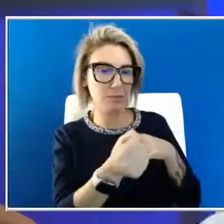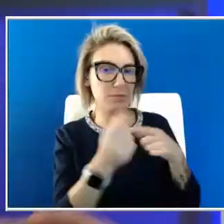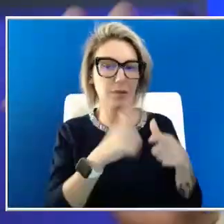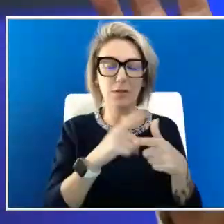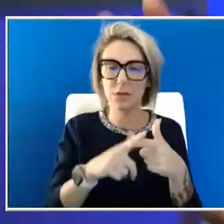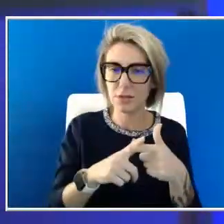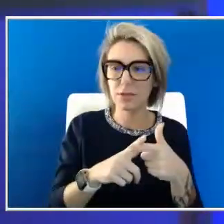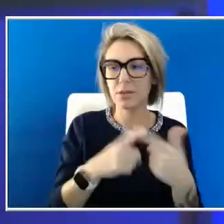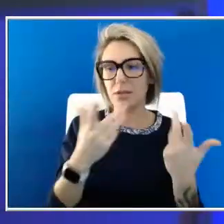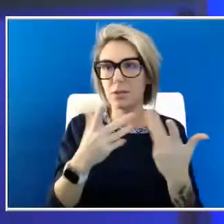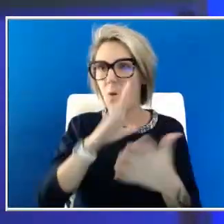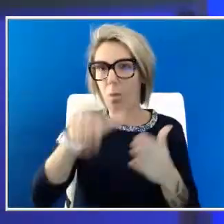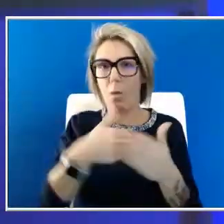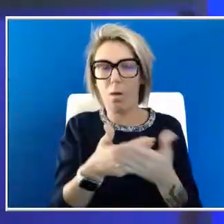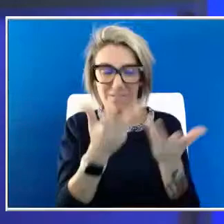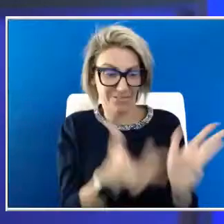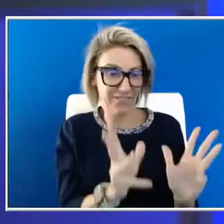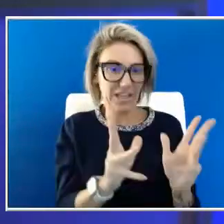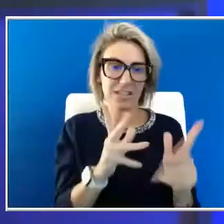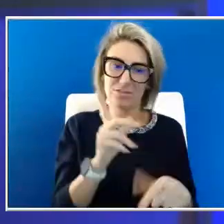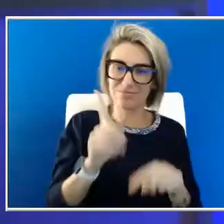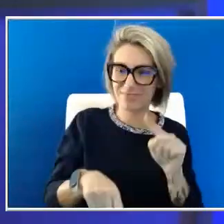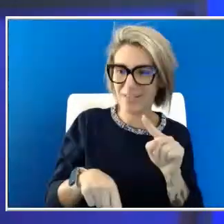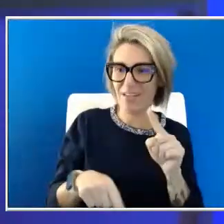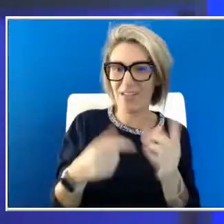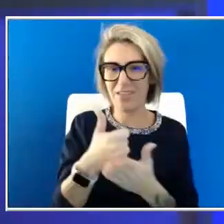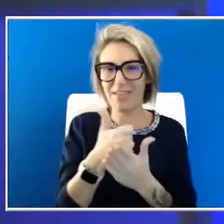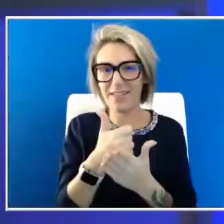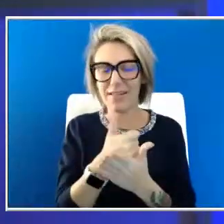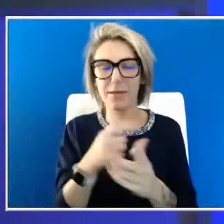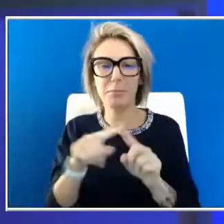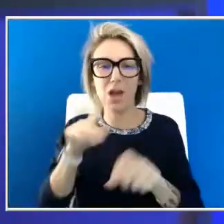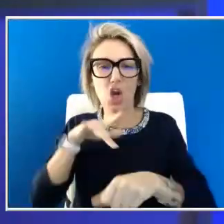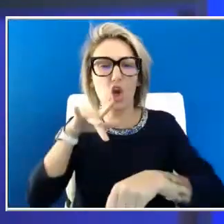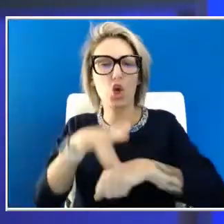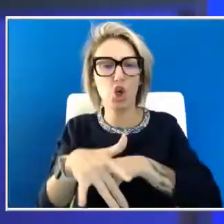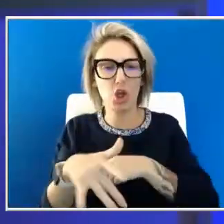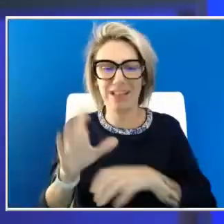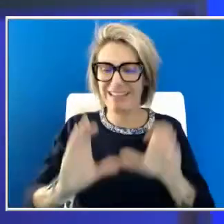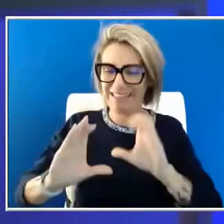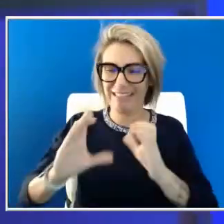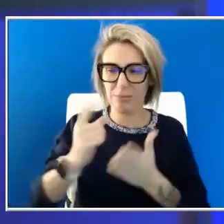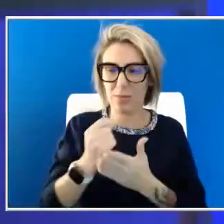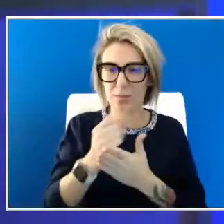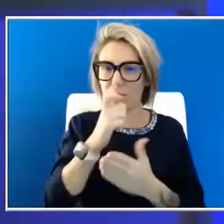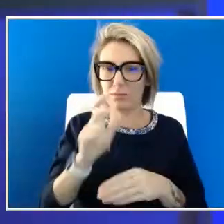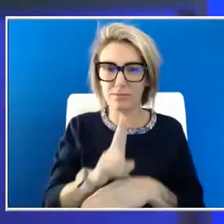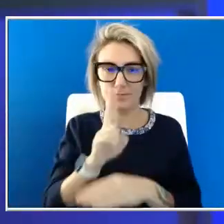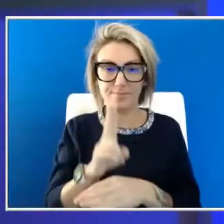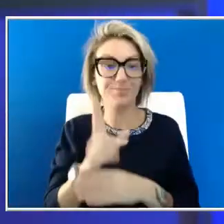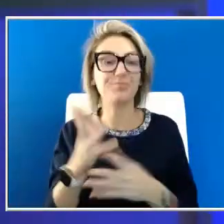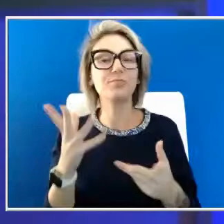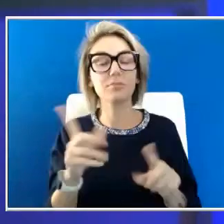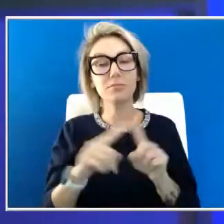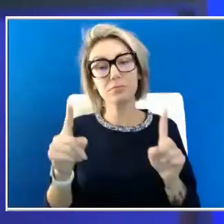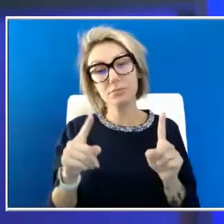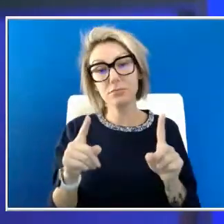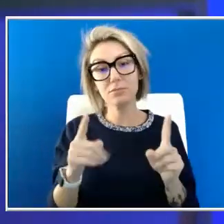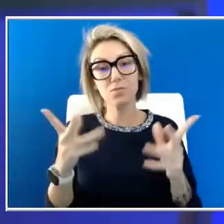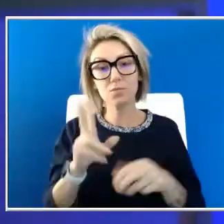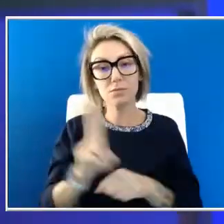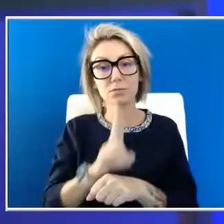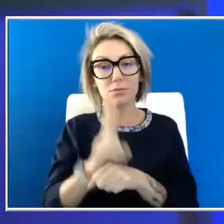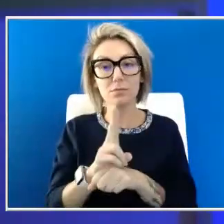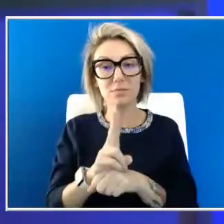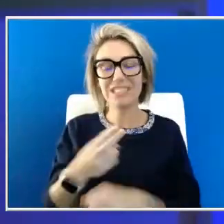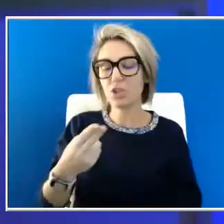in that circumstance. But for early stage, chemotherapy is not used. Now, what is used in early stage prostate cancer is hormone